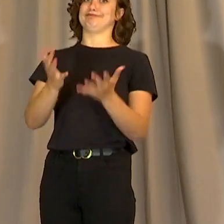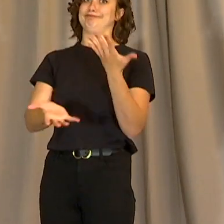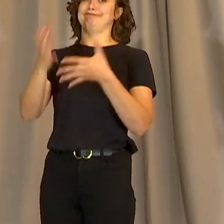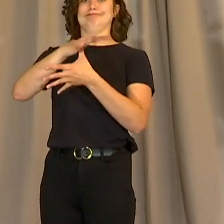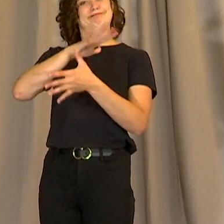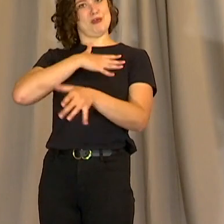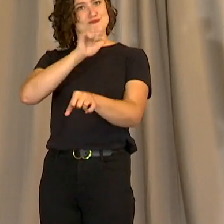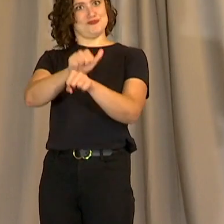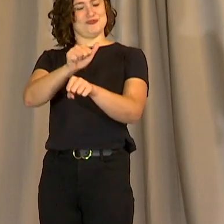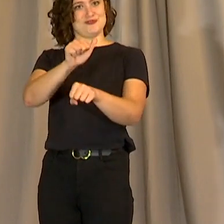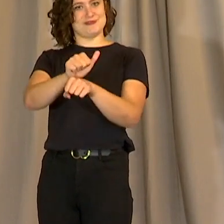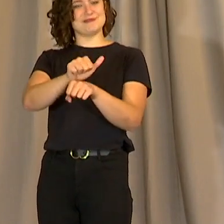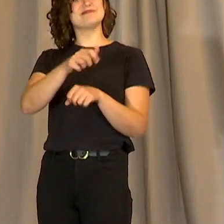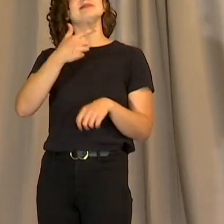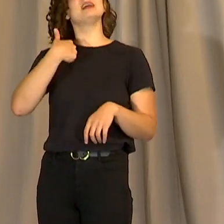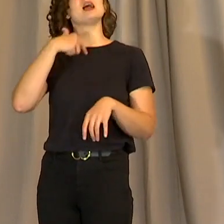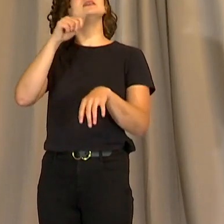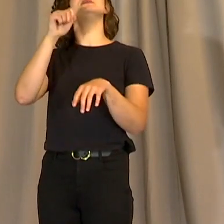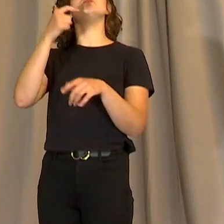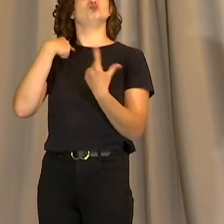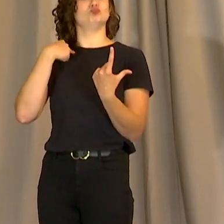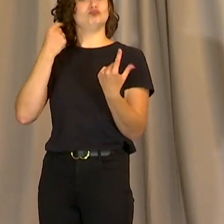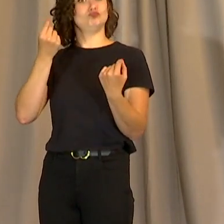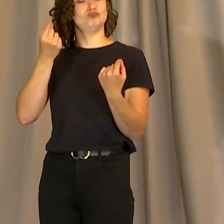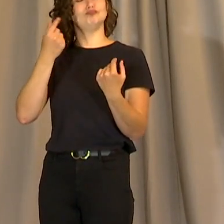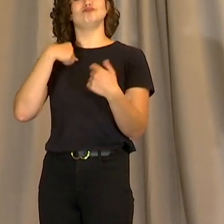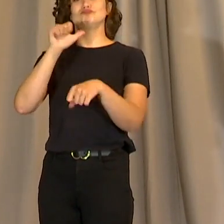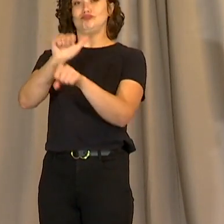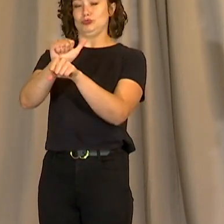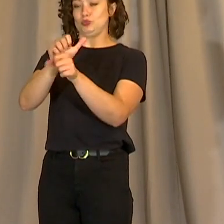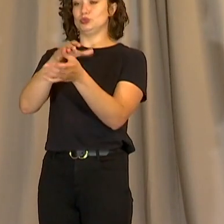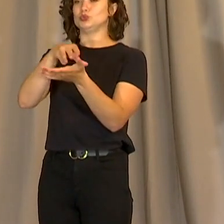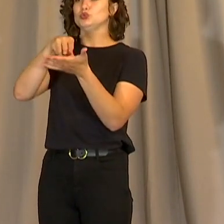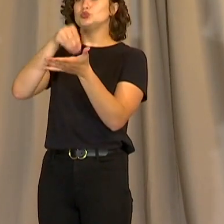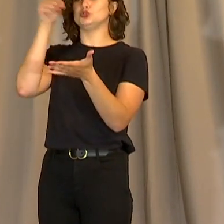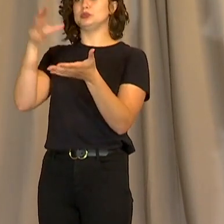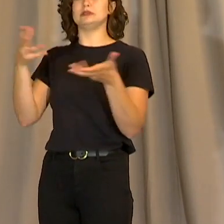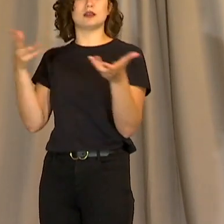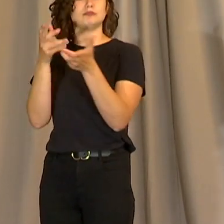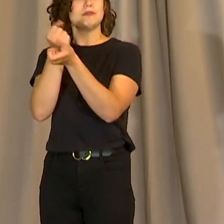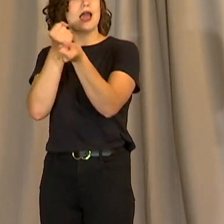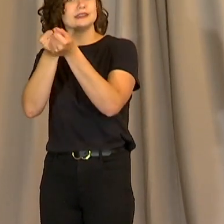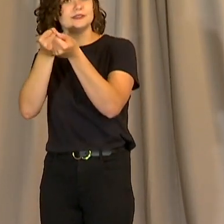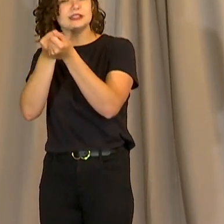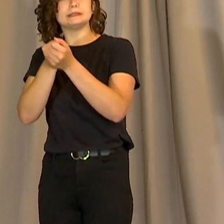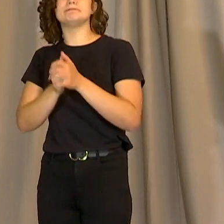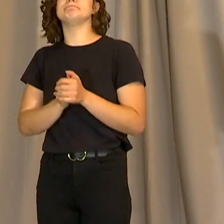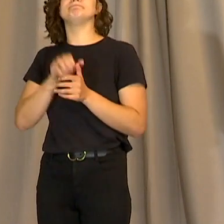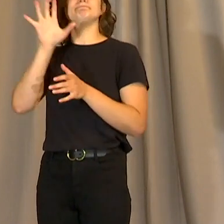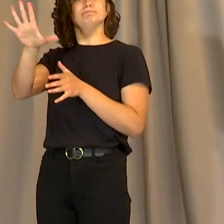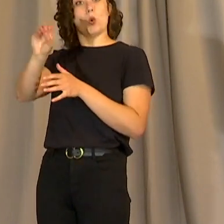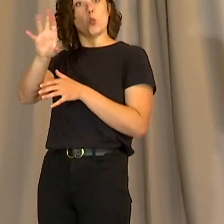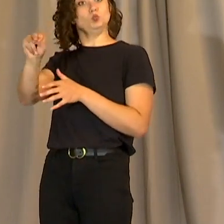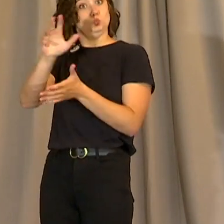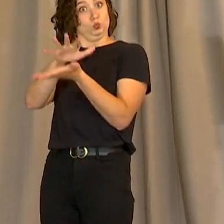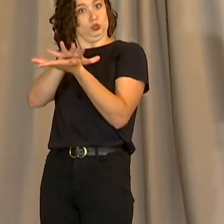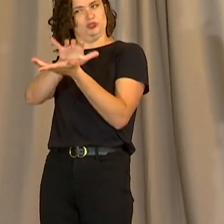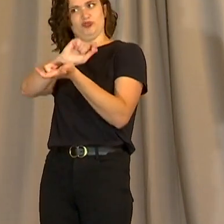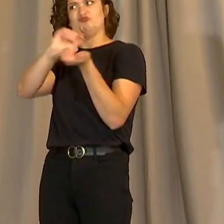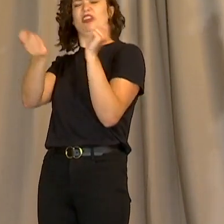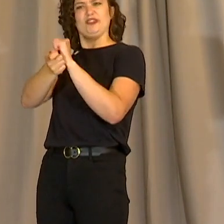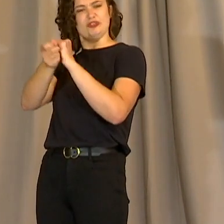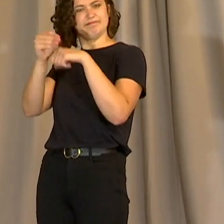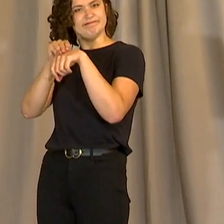I work with students on activism and changing their own schools. I do work